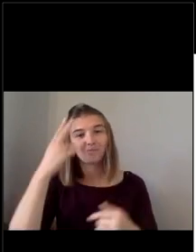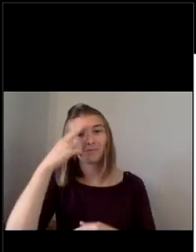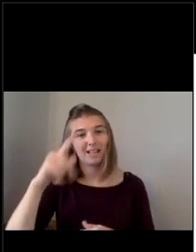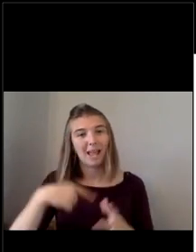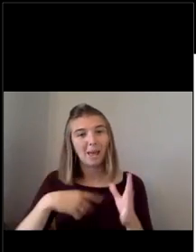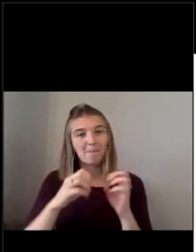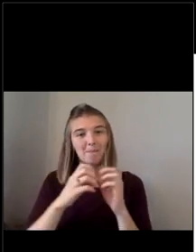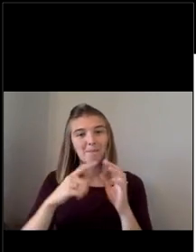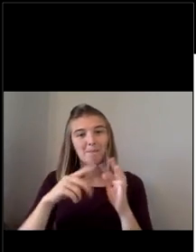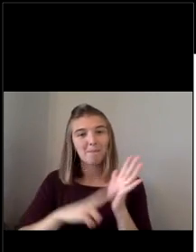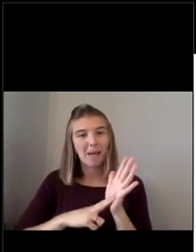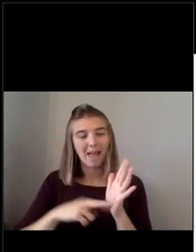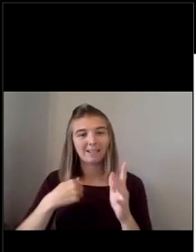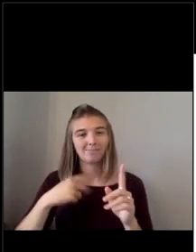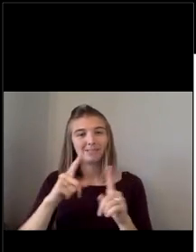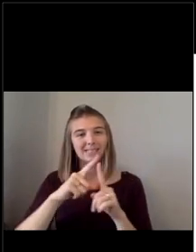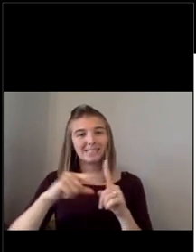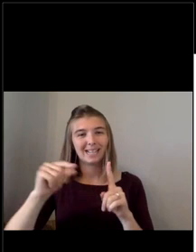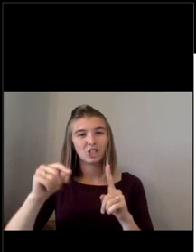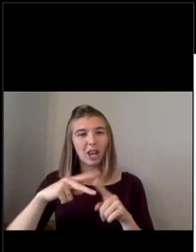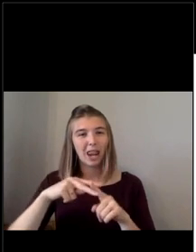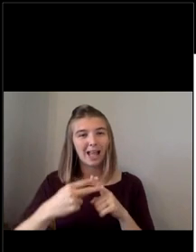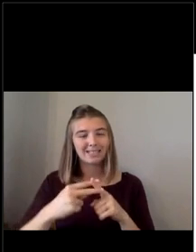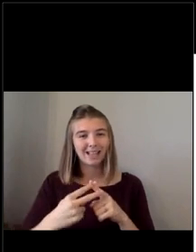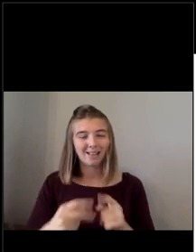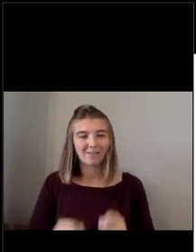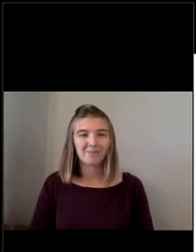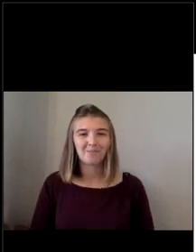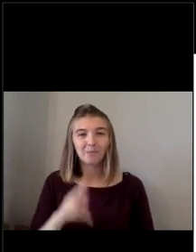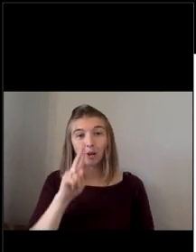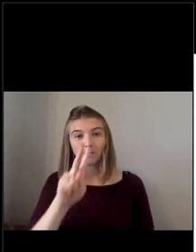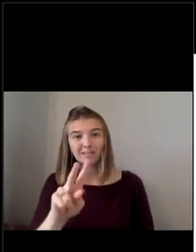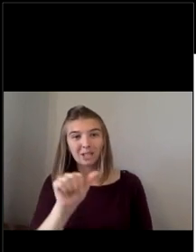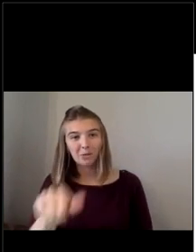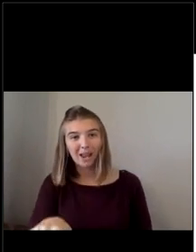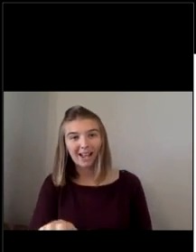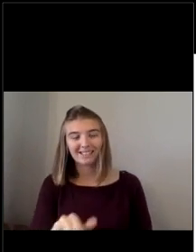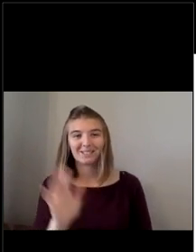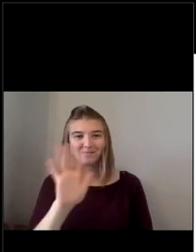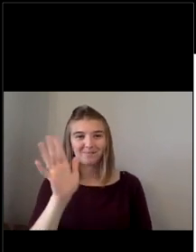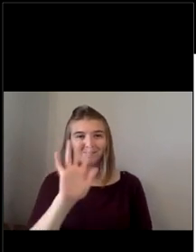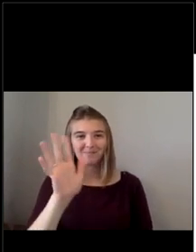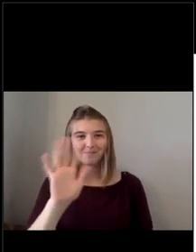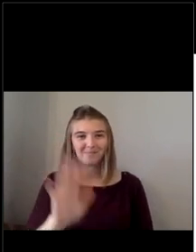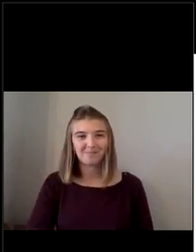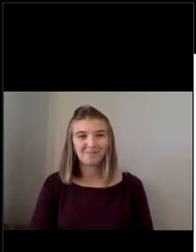Chemistry World's digital editor, and we'll see you for the next Chemistry World webinar. Thanks again.